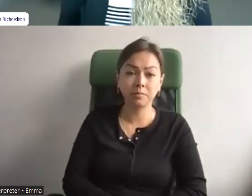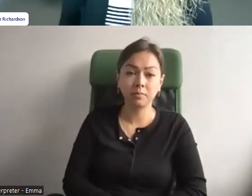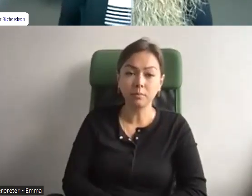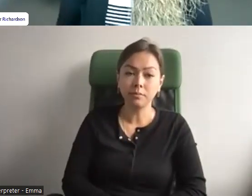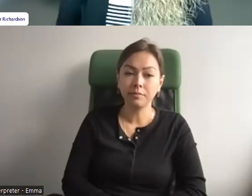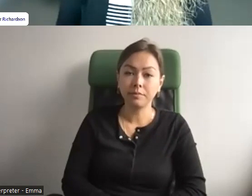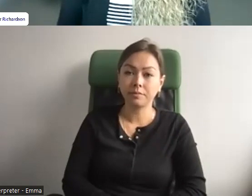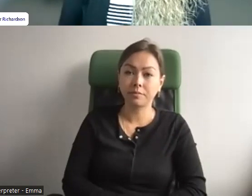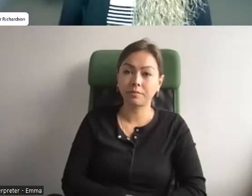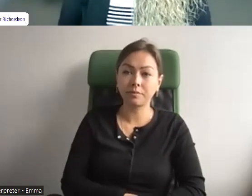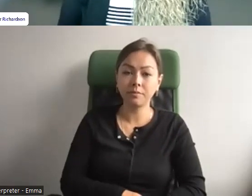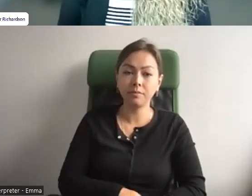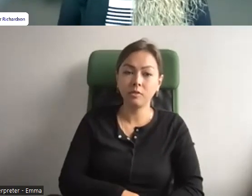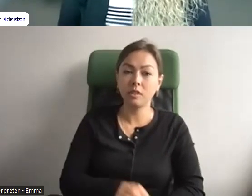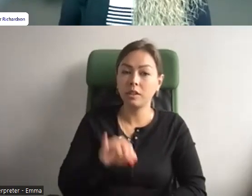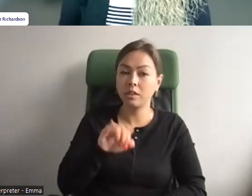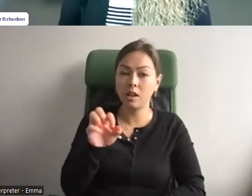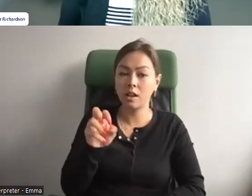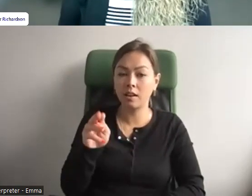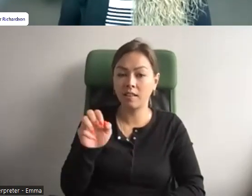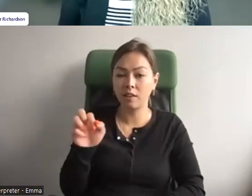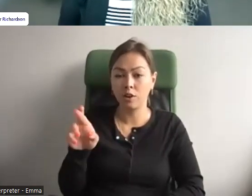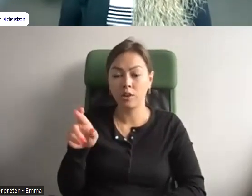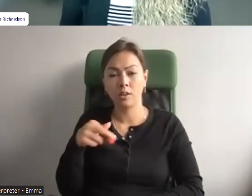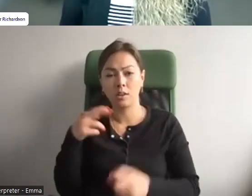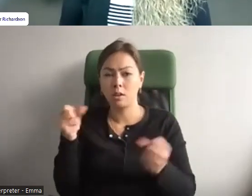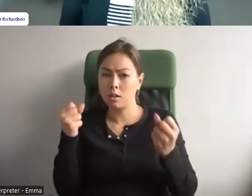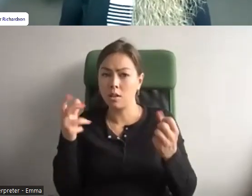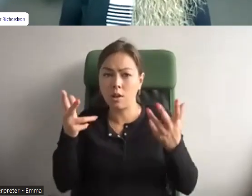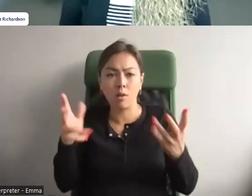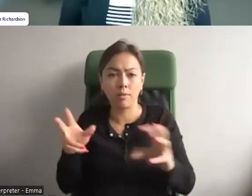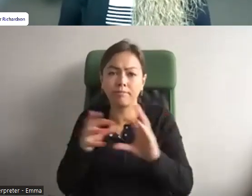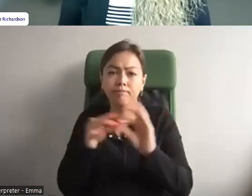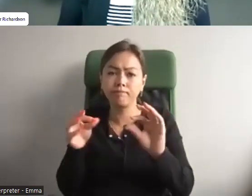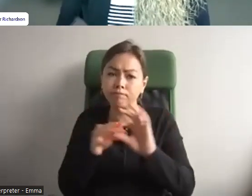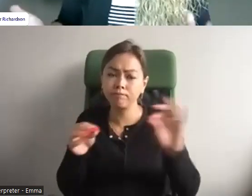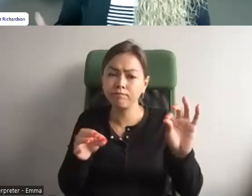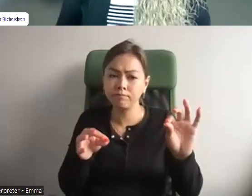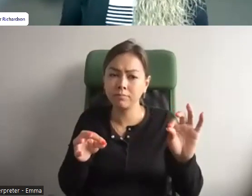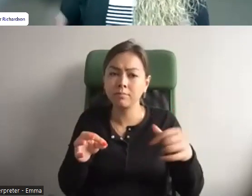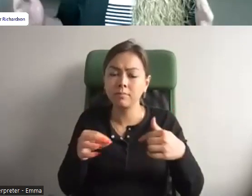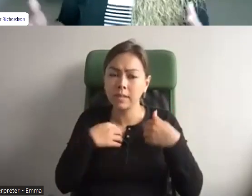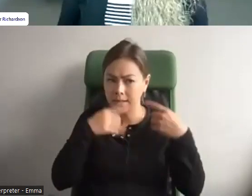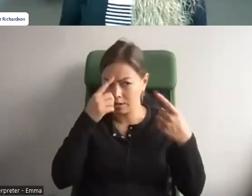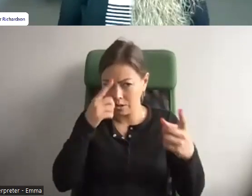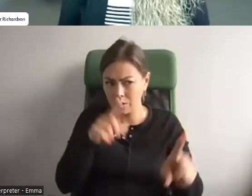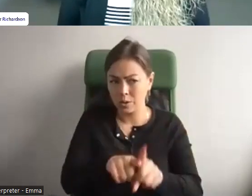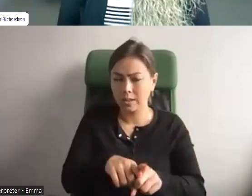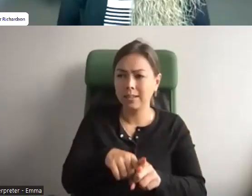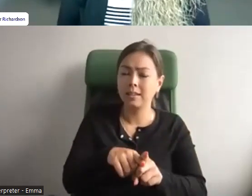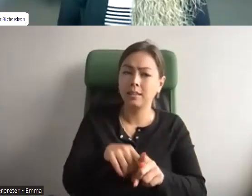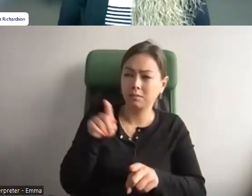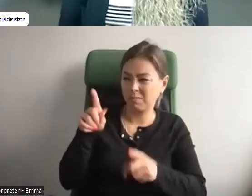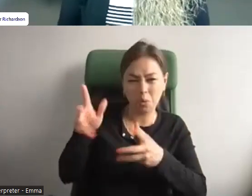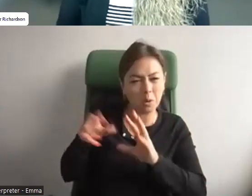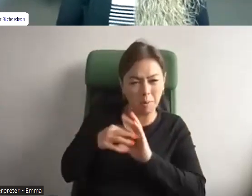I think a lot of it has already been said. I would, I guess, point out, and again, I don't think I'm pointing it out, but mention it, that